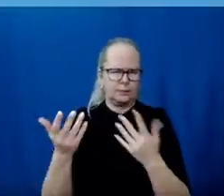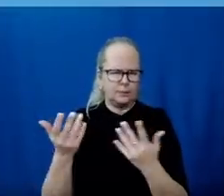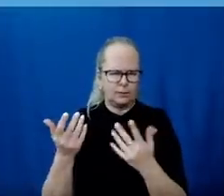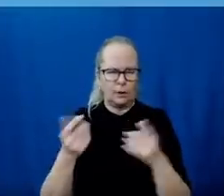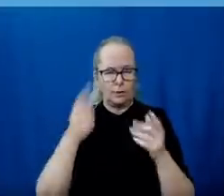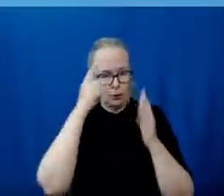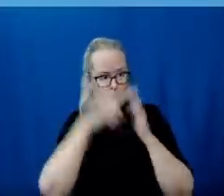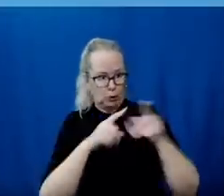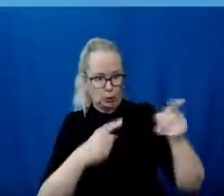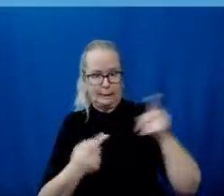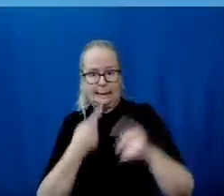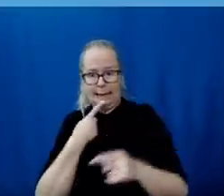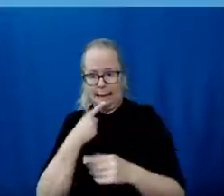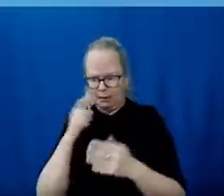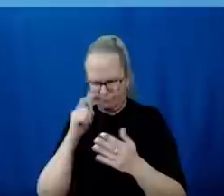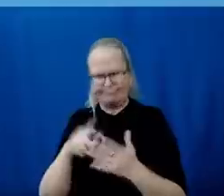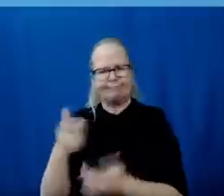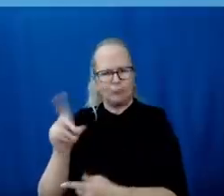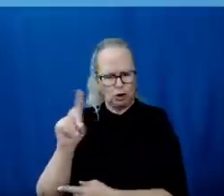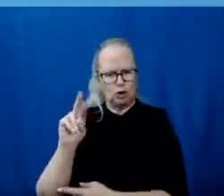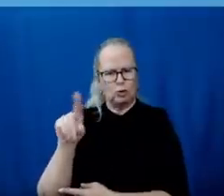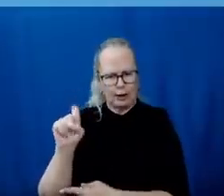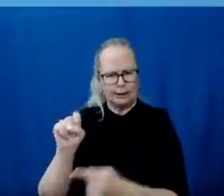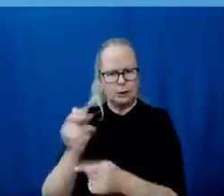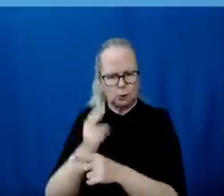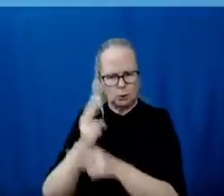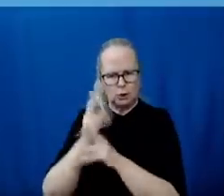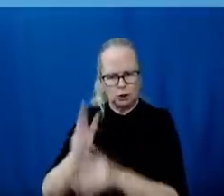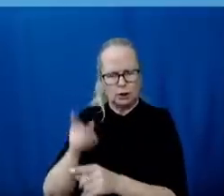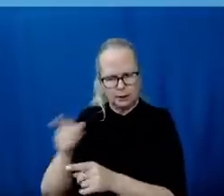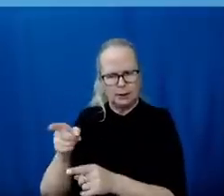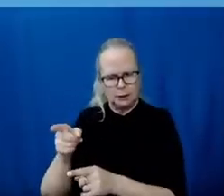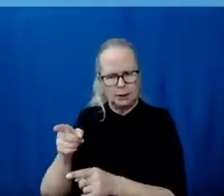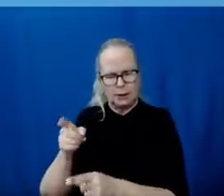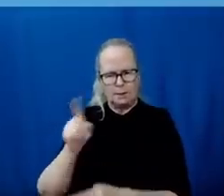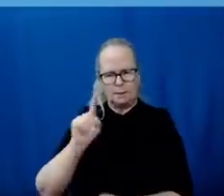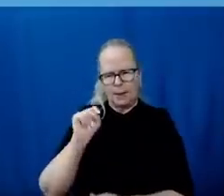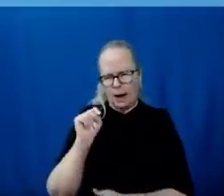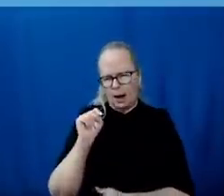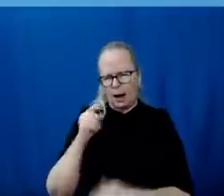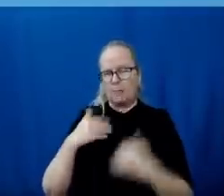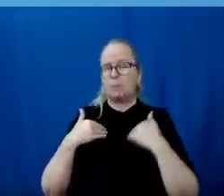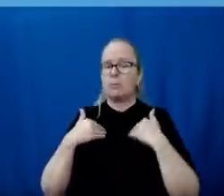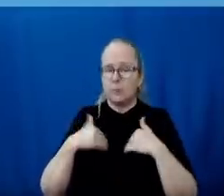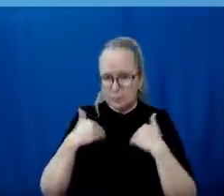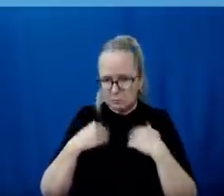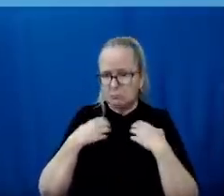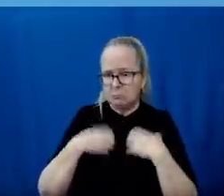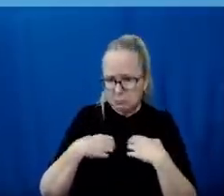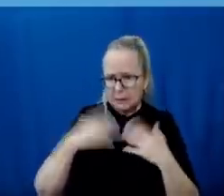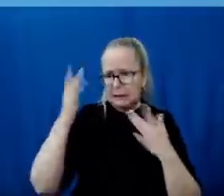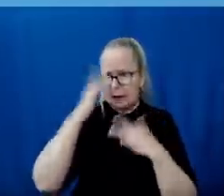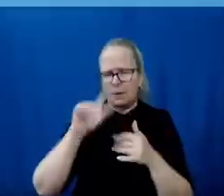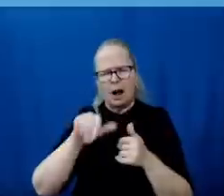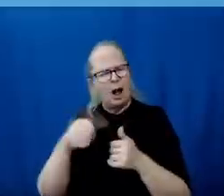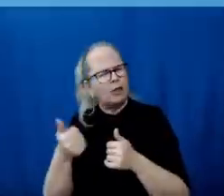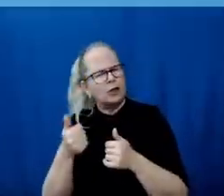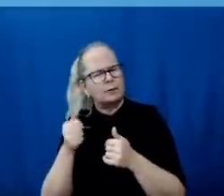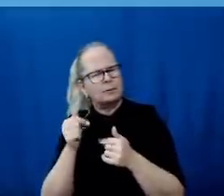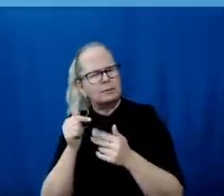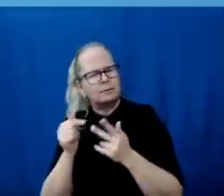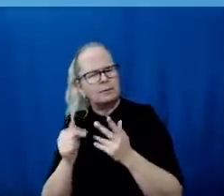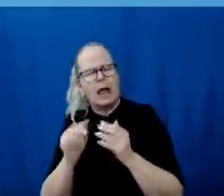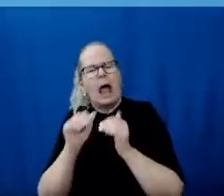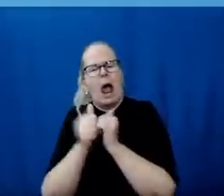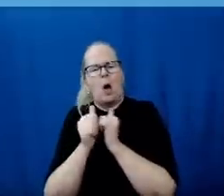in terms of substance use, but epidemiologically speaking and disease speaking, you'd mentioned respiratory illnesses.